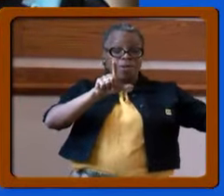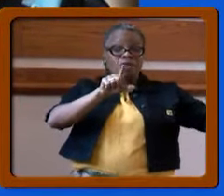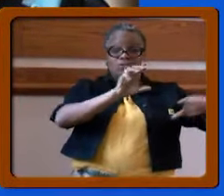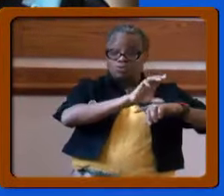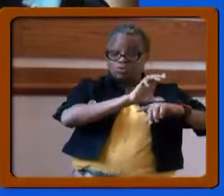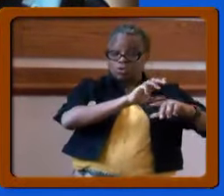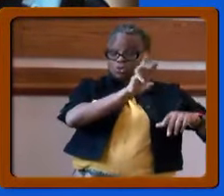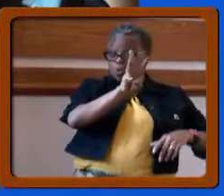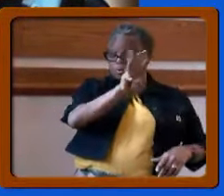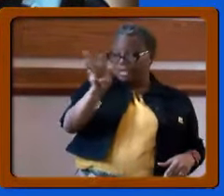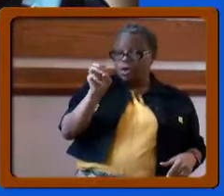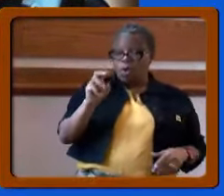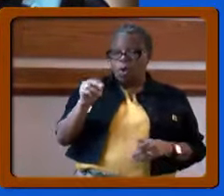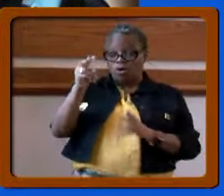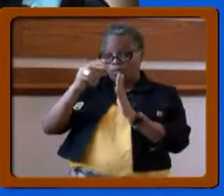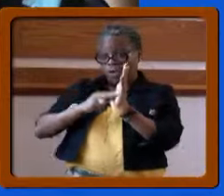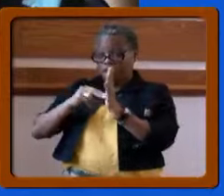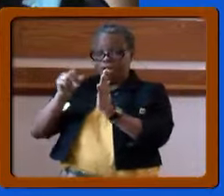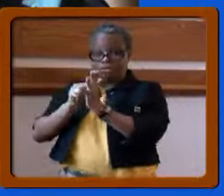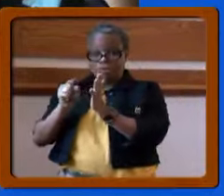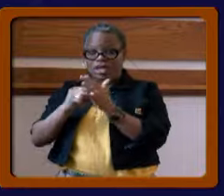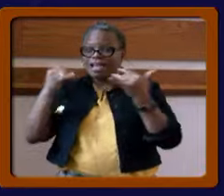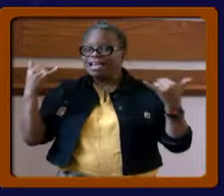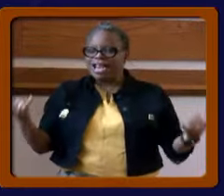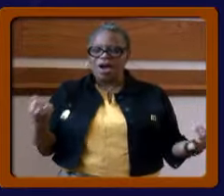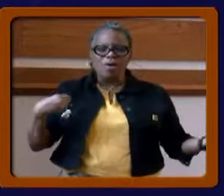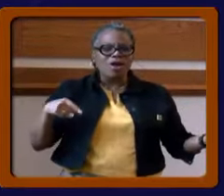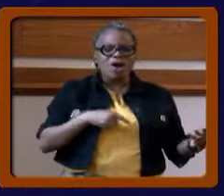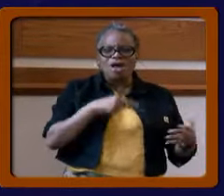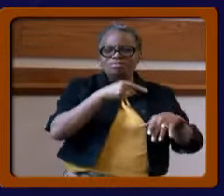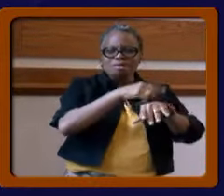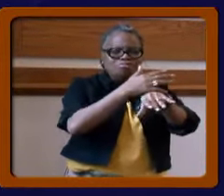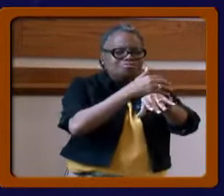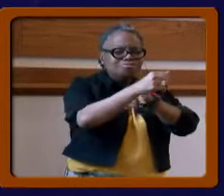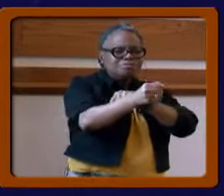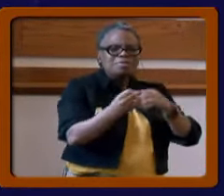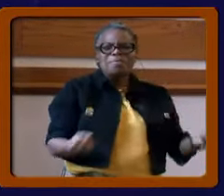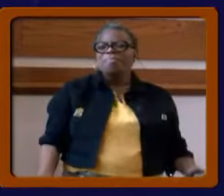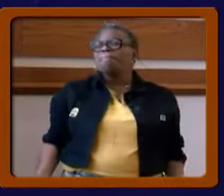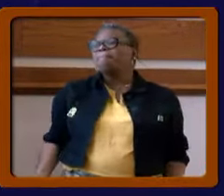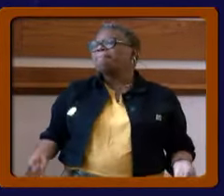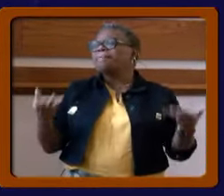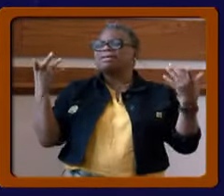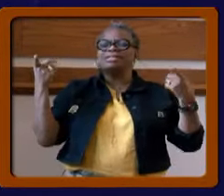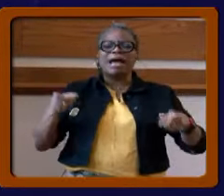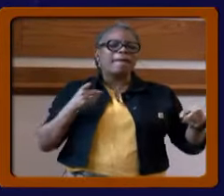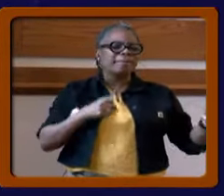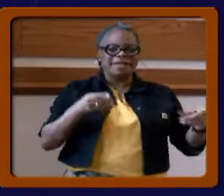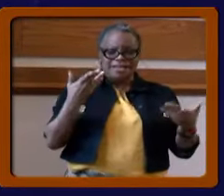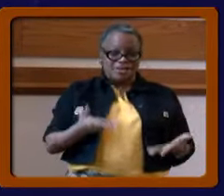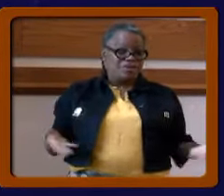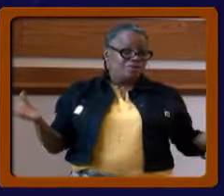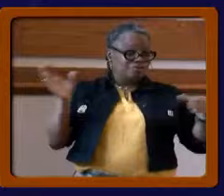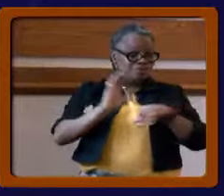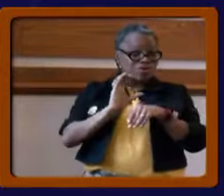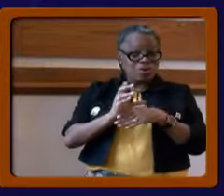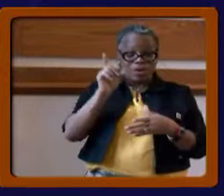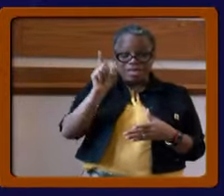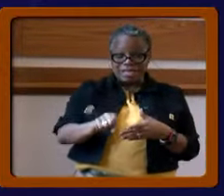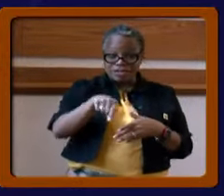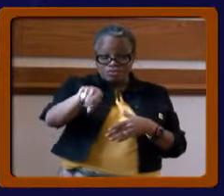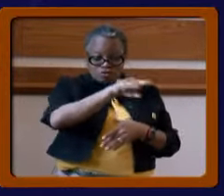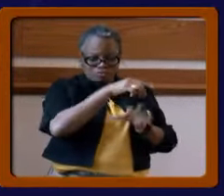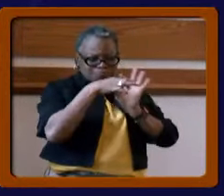to apply. Now, family, we are all out of time, but there is so much happening in the life of Ebenezer, so we need you to